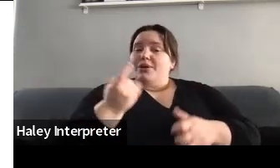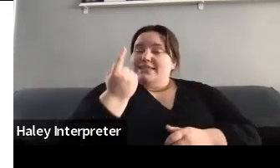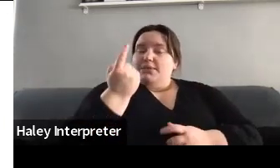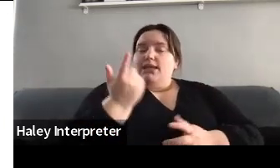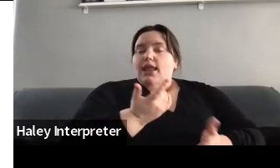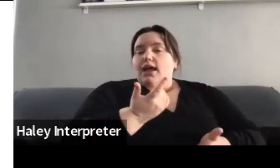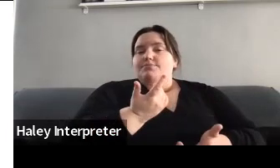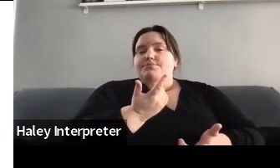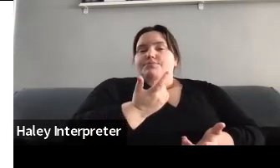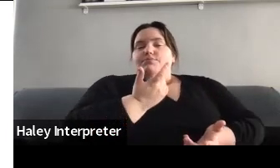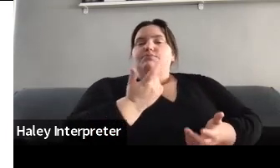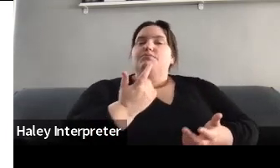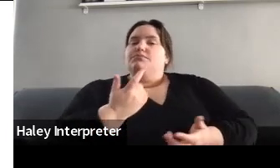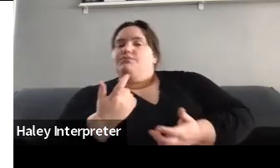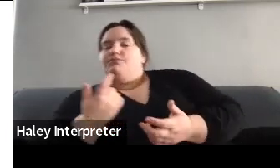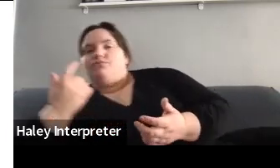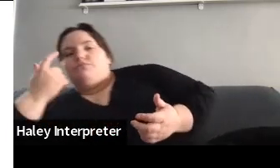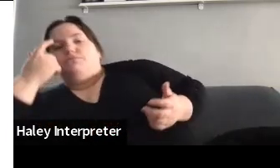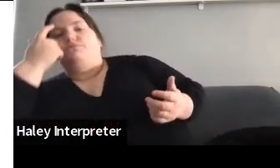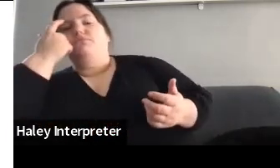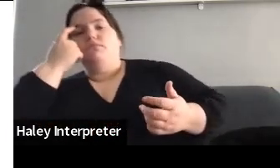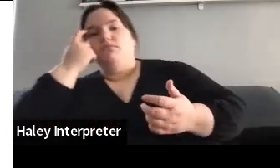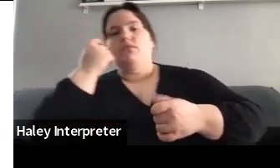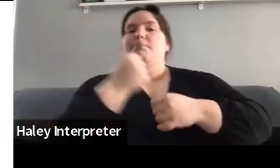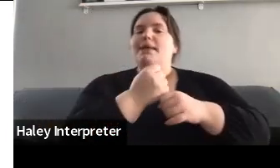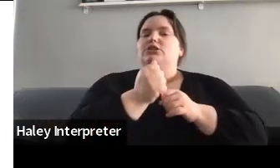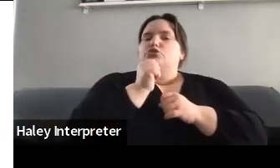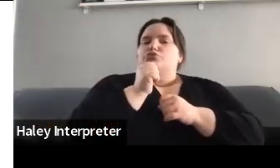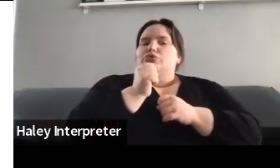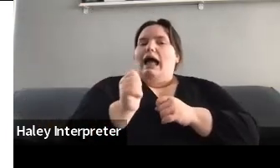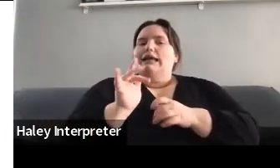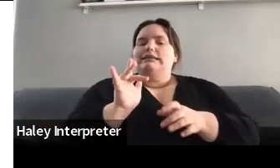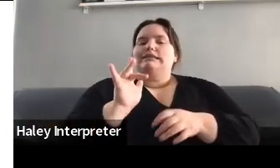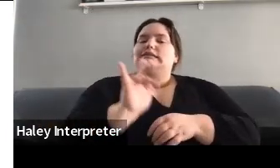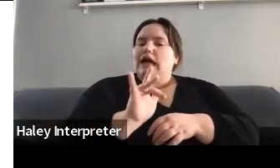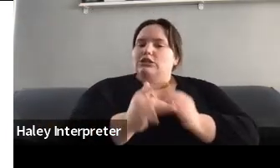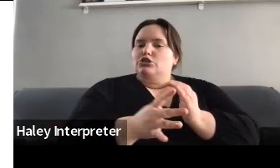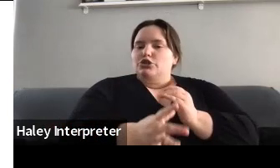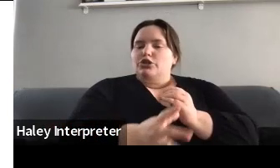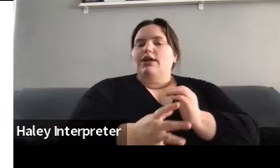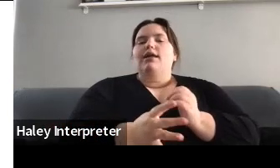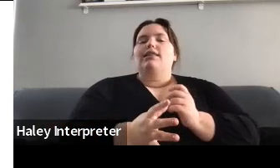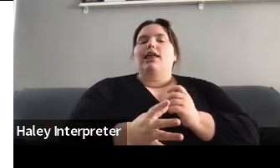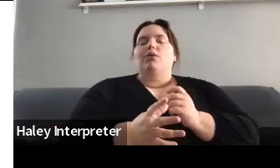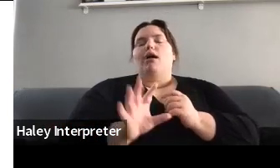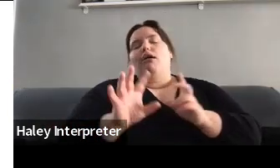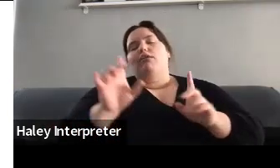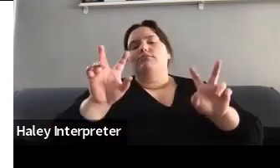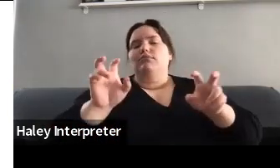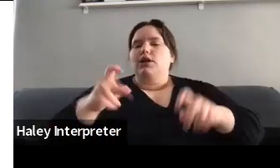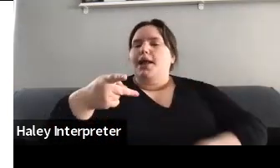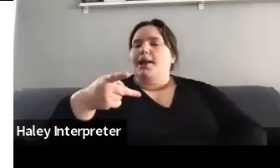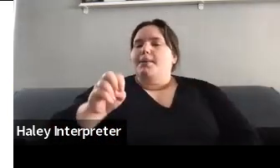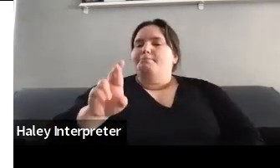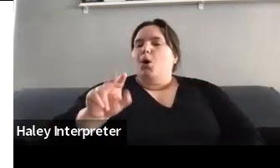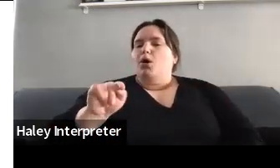that enables you not to need to touch the waste, there are portable pooper scoopers, which are not long handled,